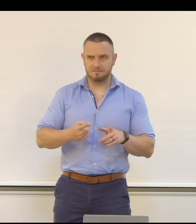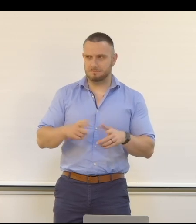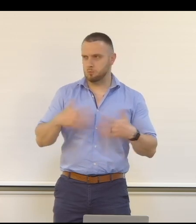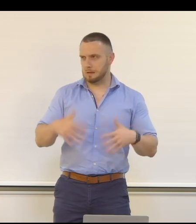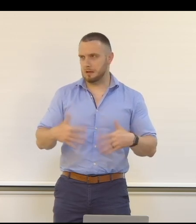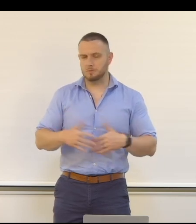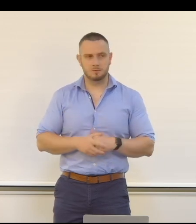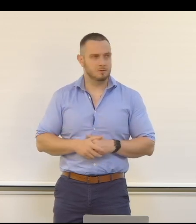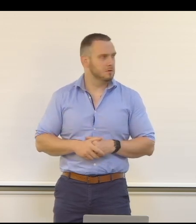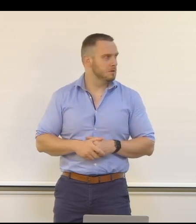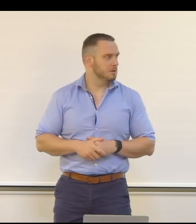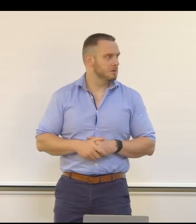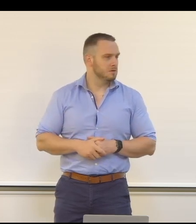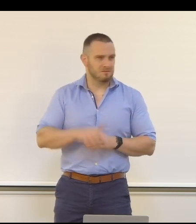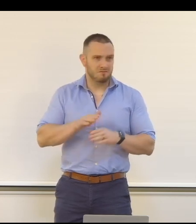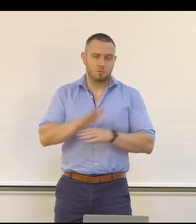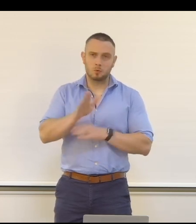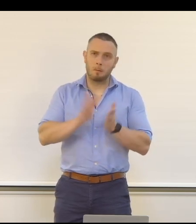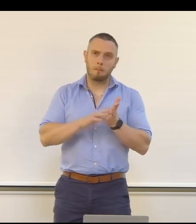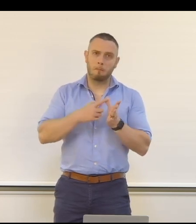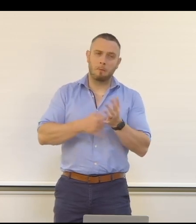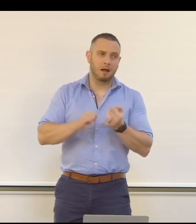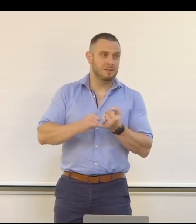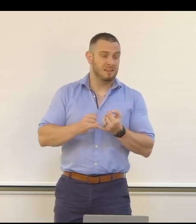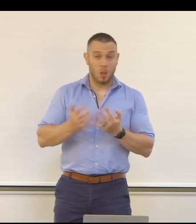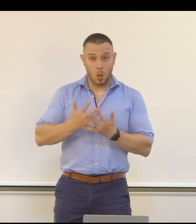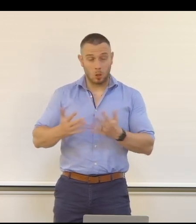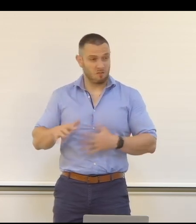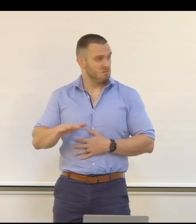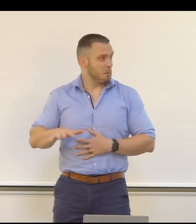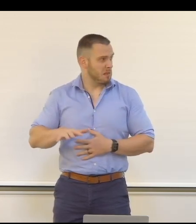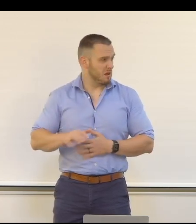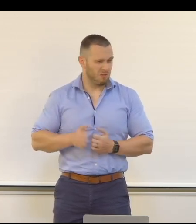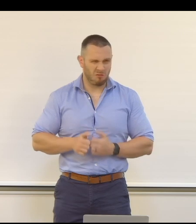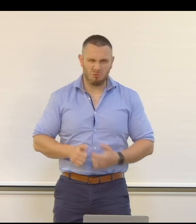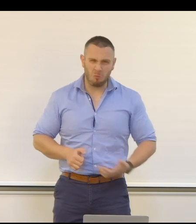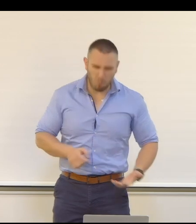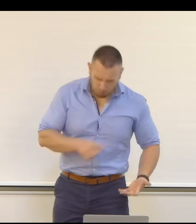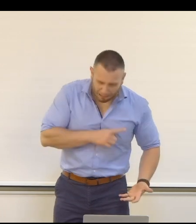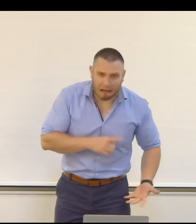mission, future, Mars and everything. Most of my family and friends would say like, why?